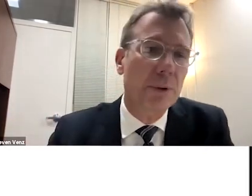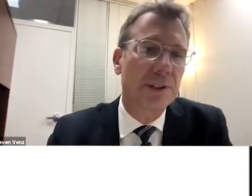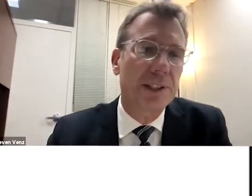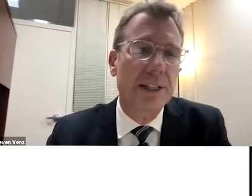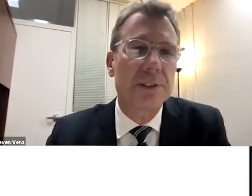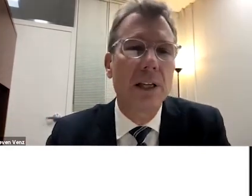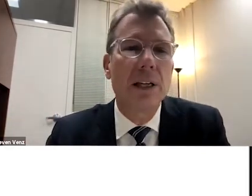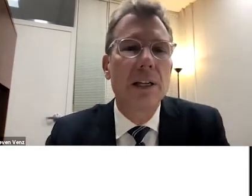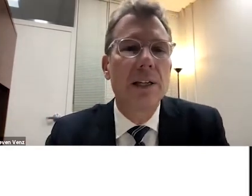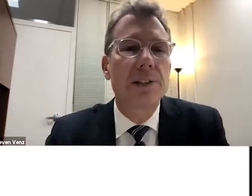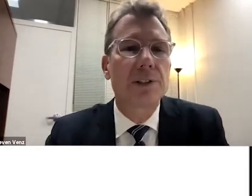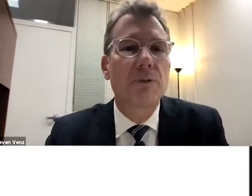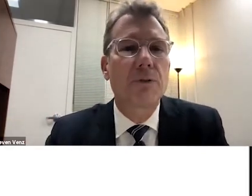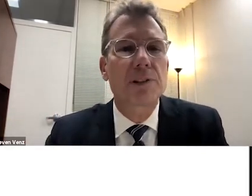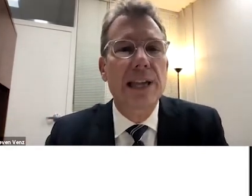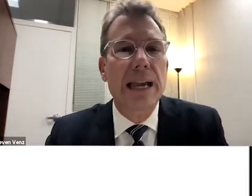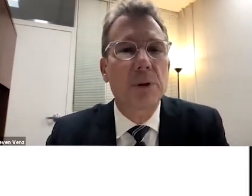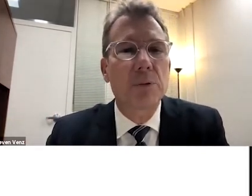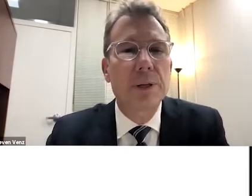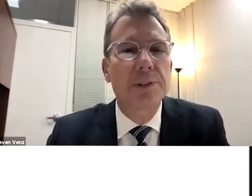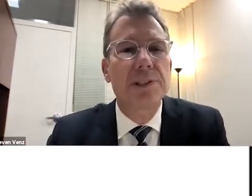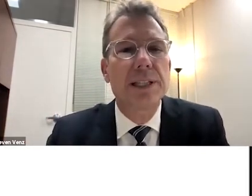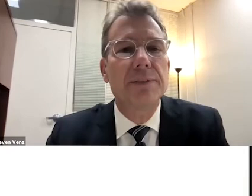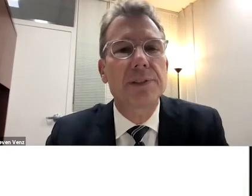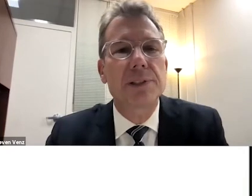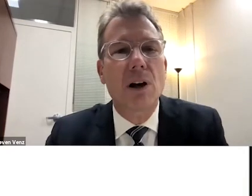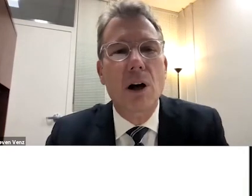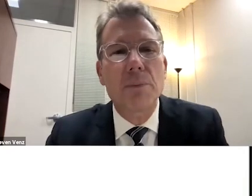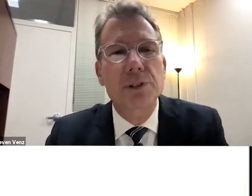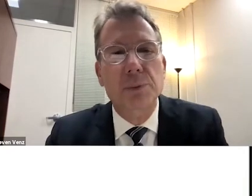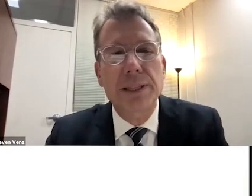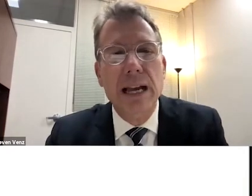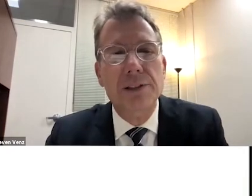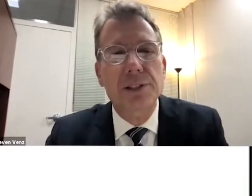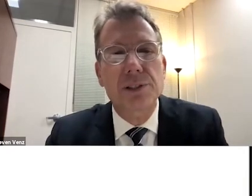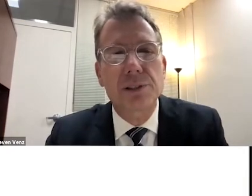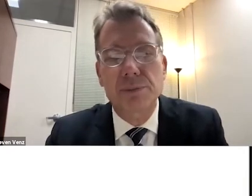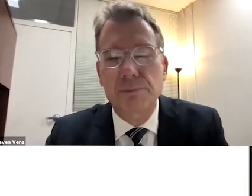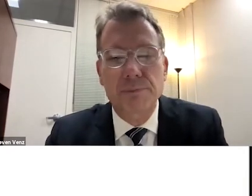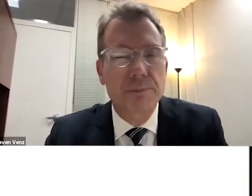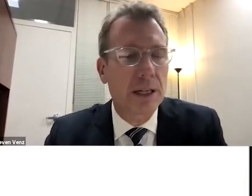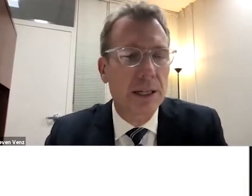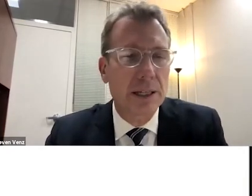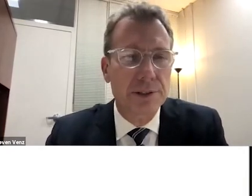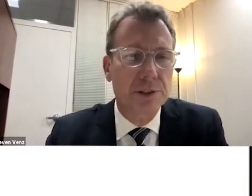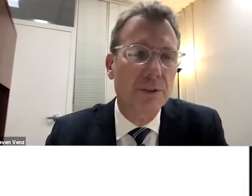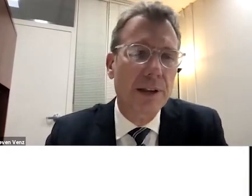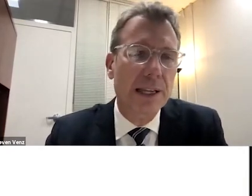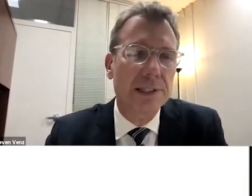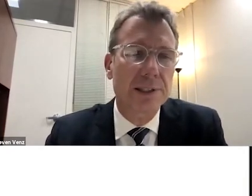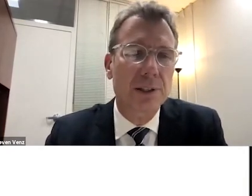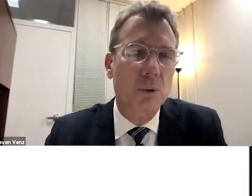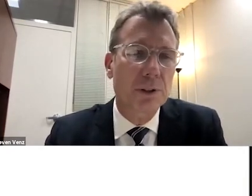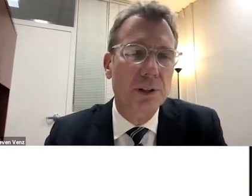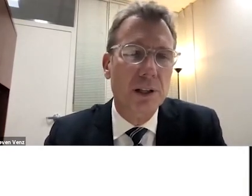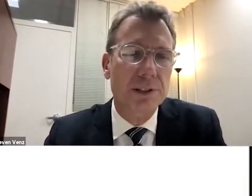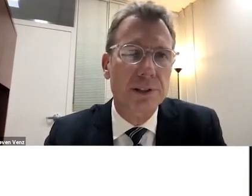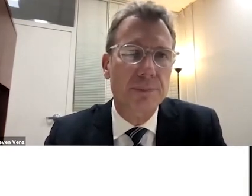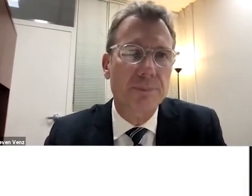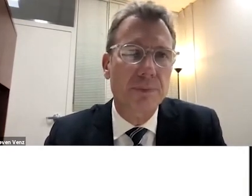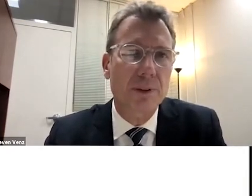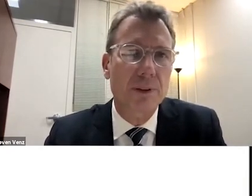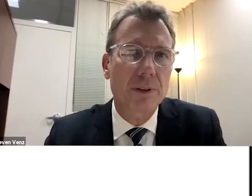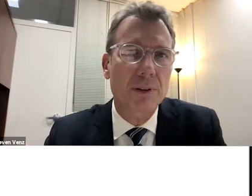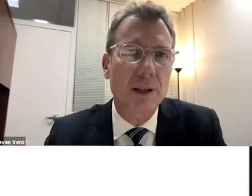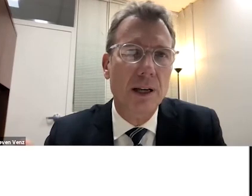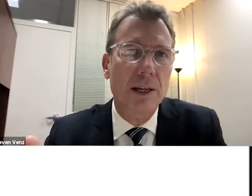responses that we received. So for example, we received almost 3,000 surveys or results